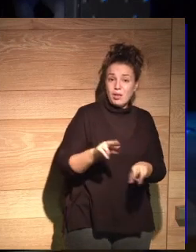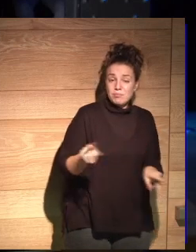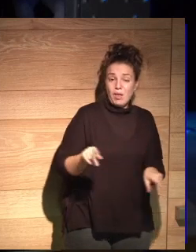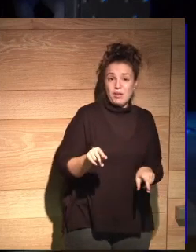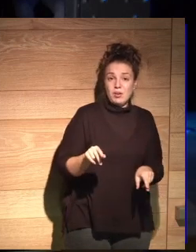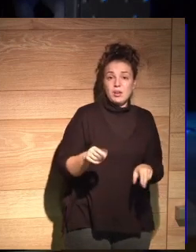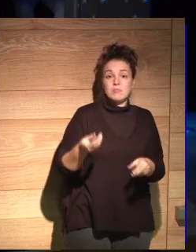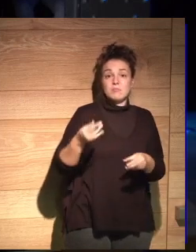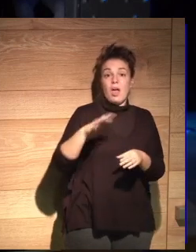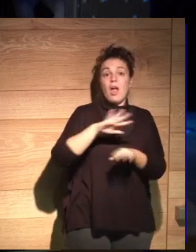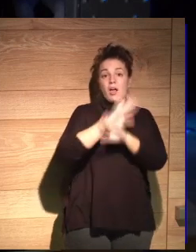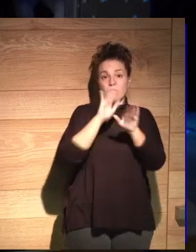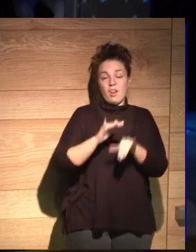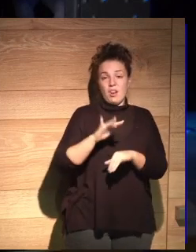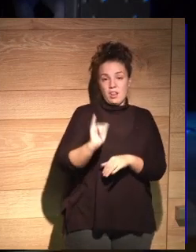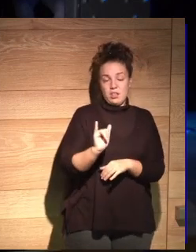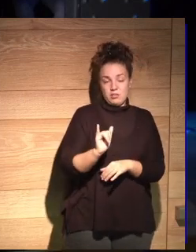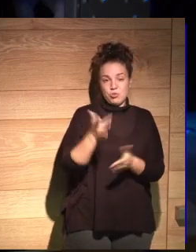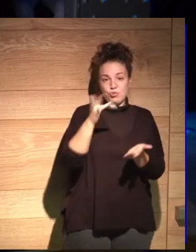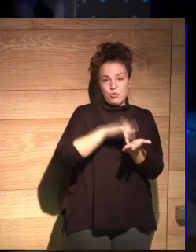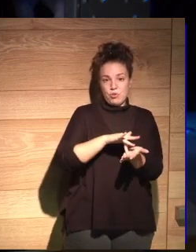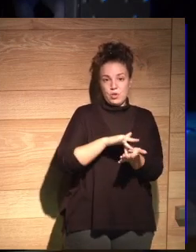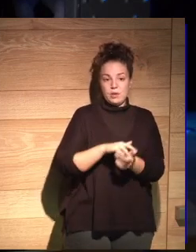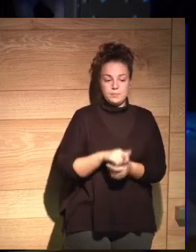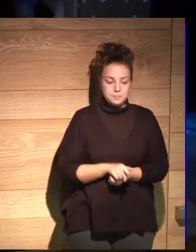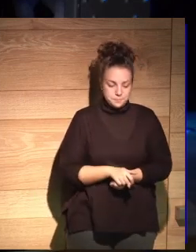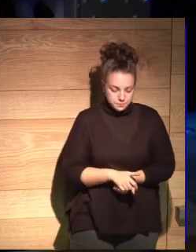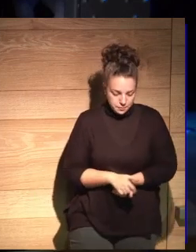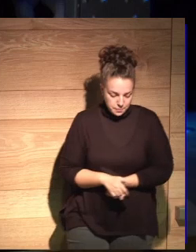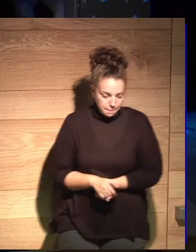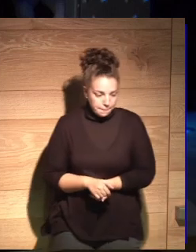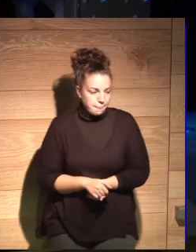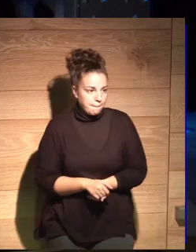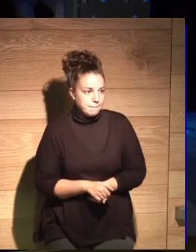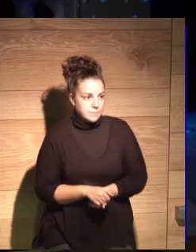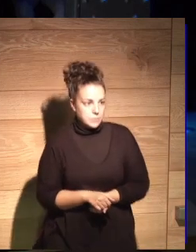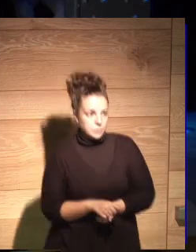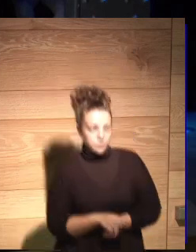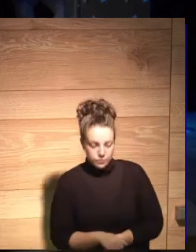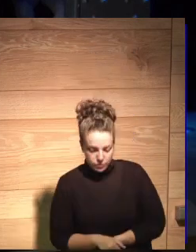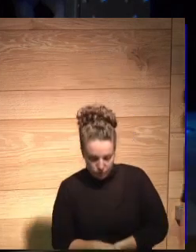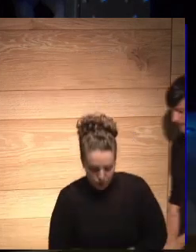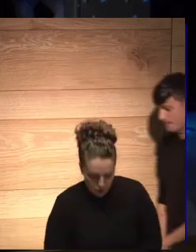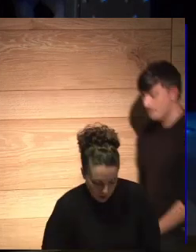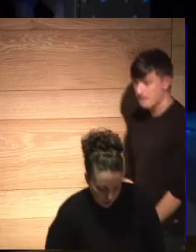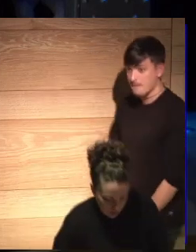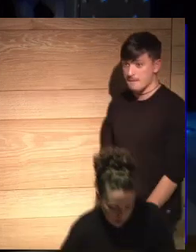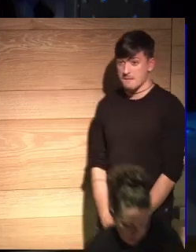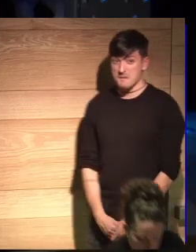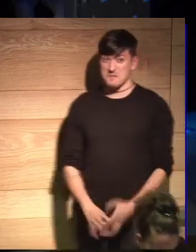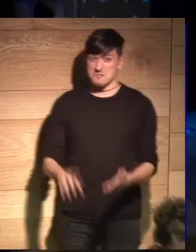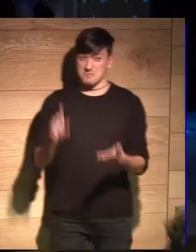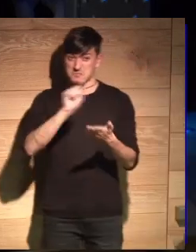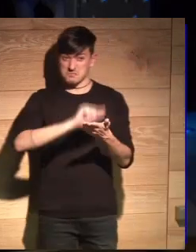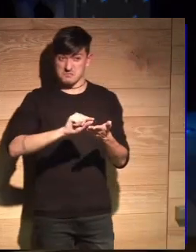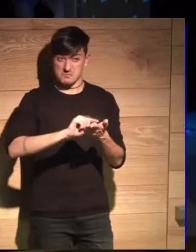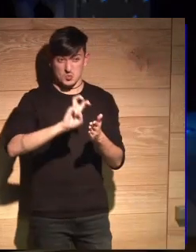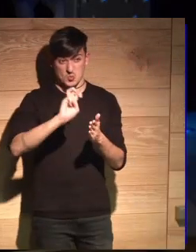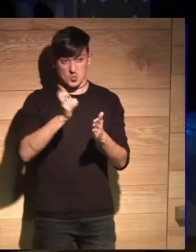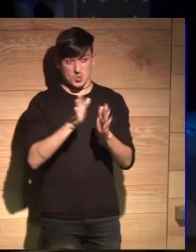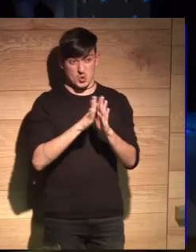worst forecast from the Brave New World have happened. But he wrote another book which is less known, which is After Many a